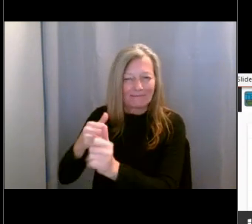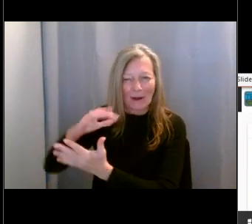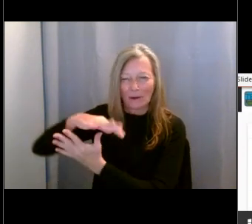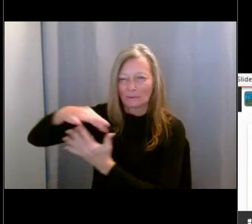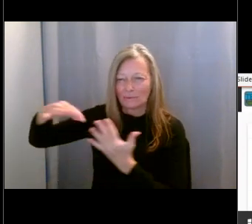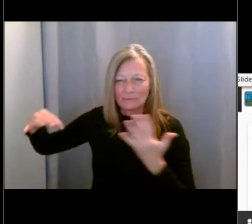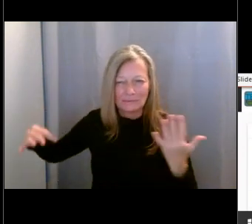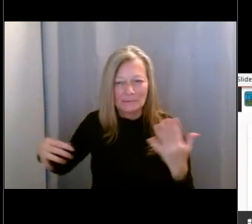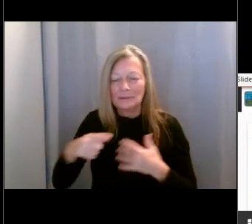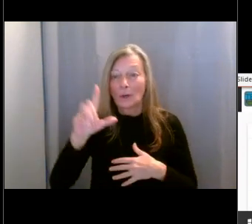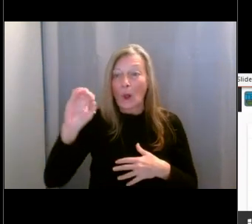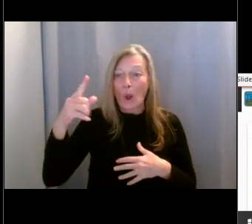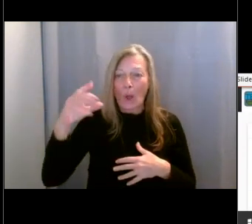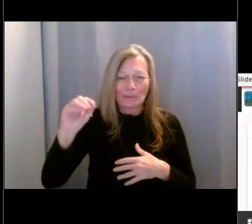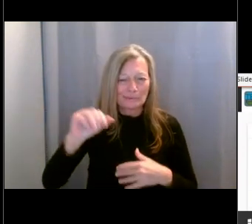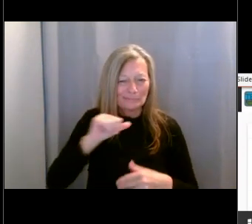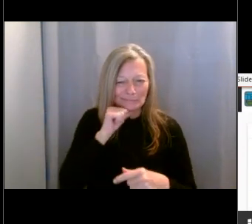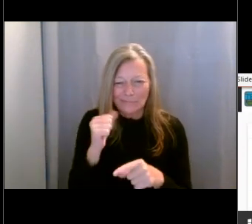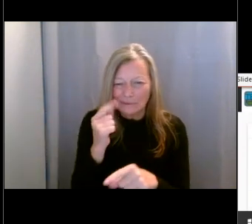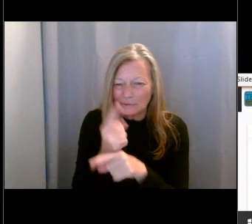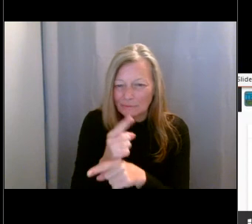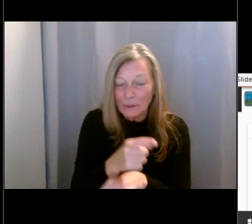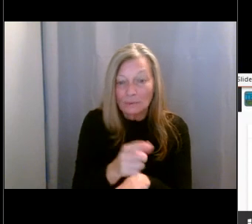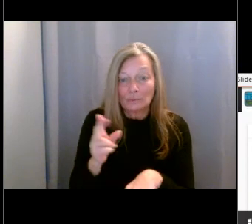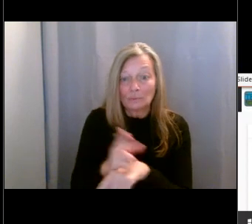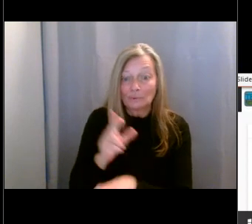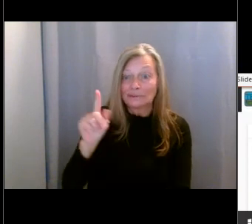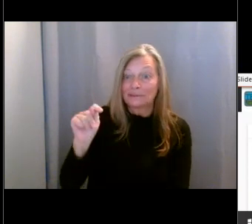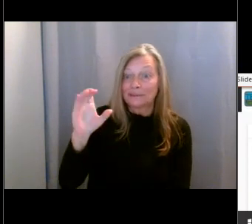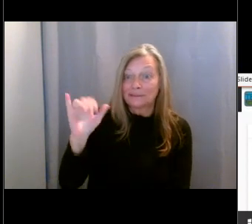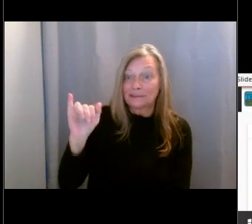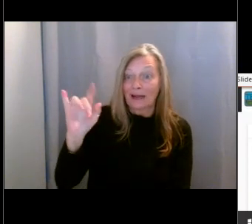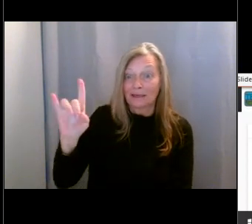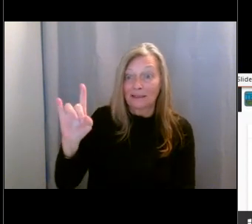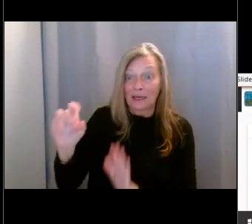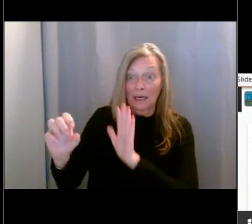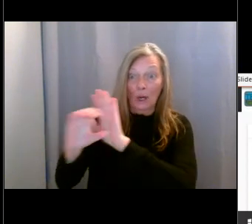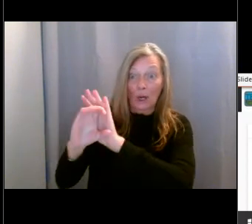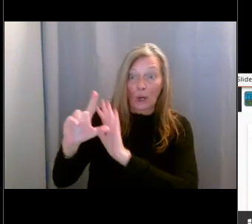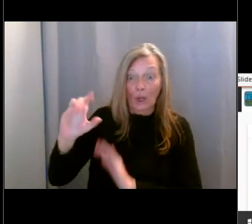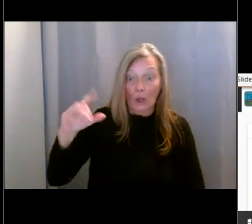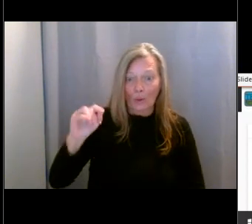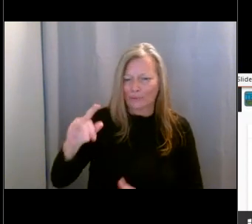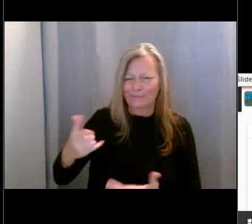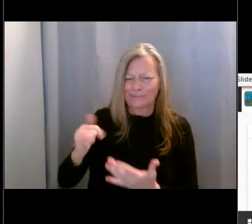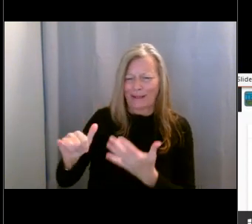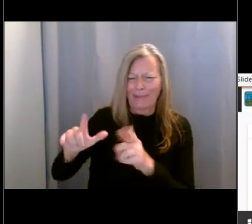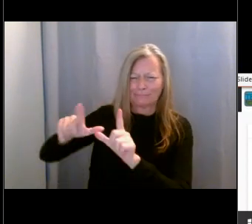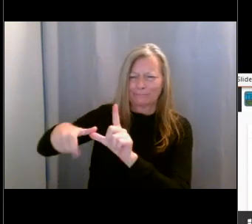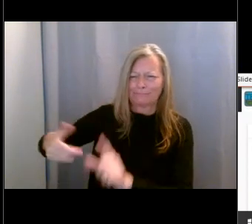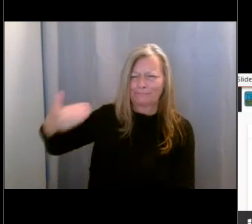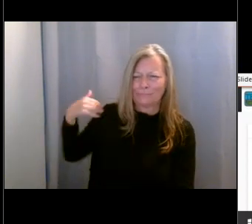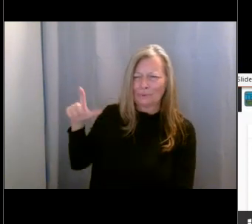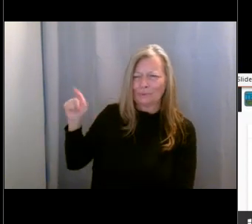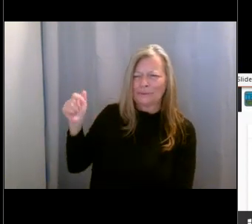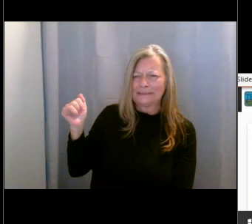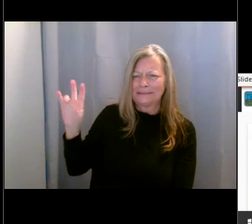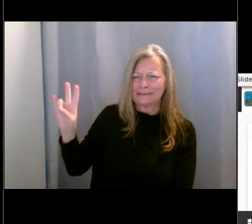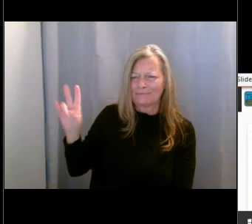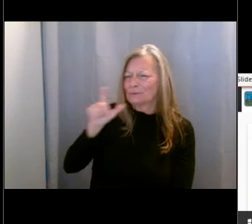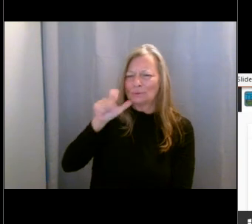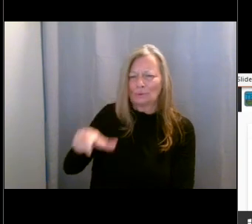the TCID logo, which was retired back in 2017 because programs should not be using their logos anymore.